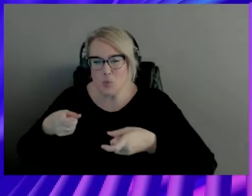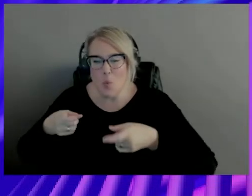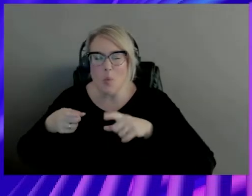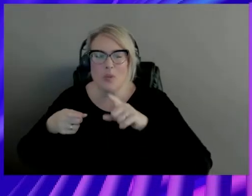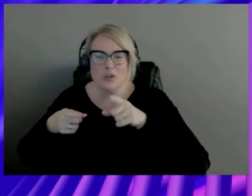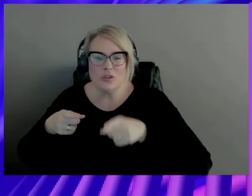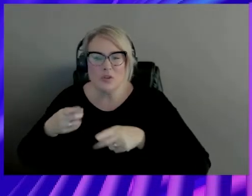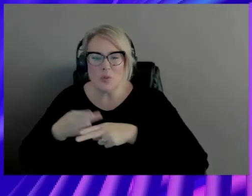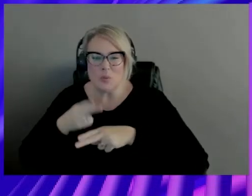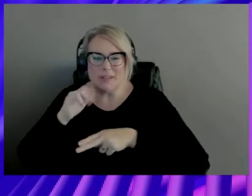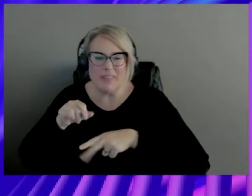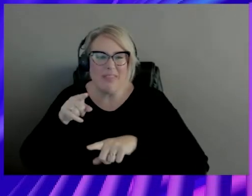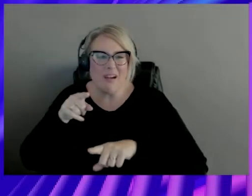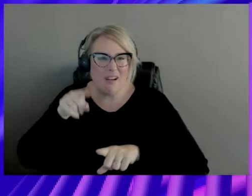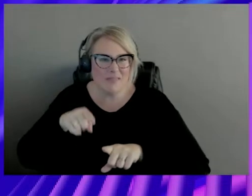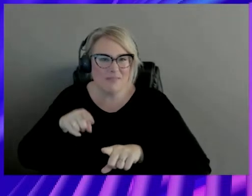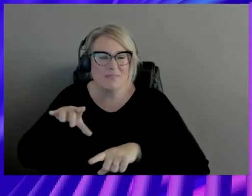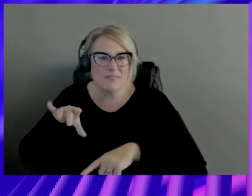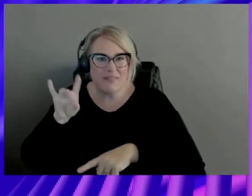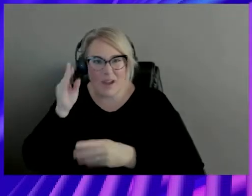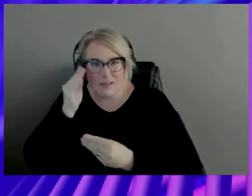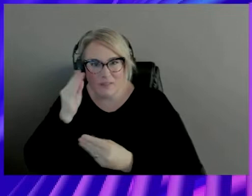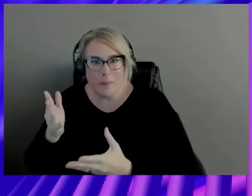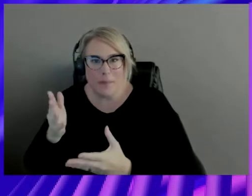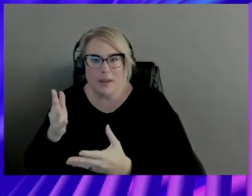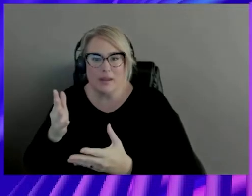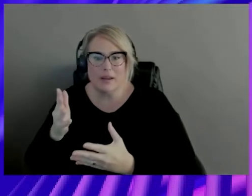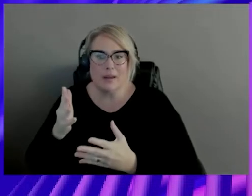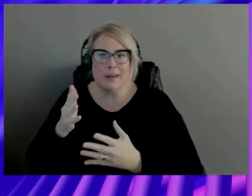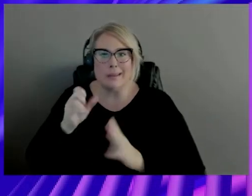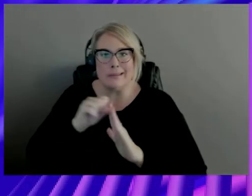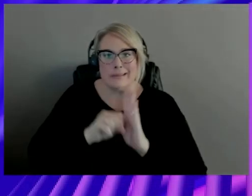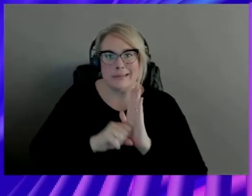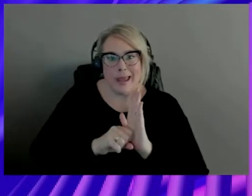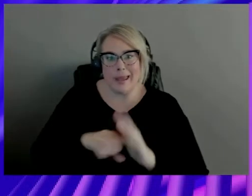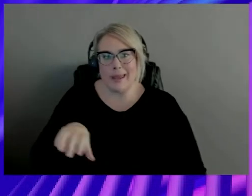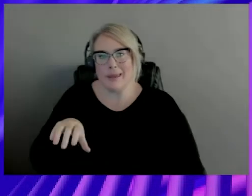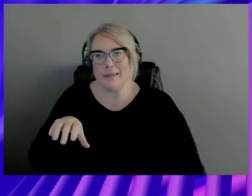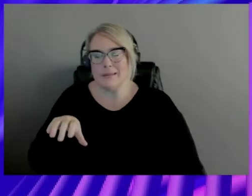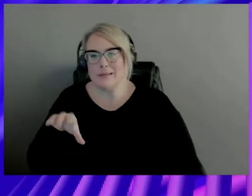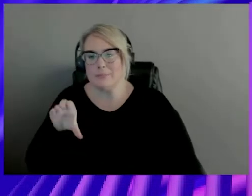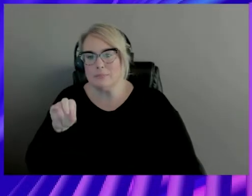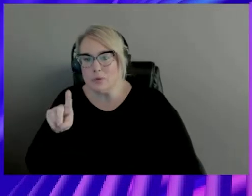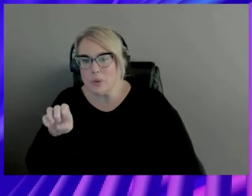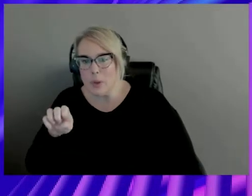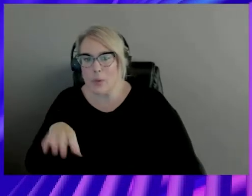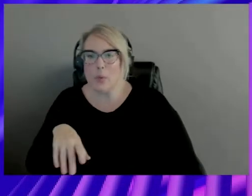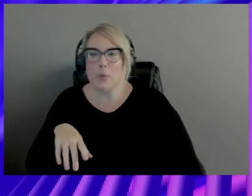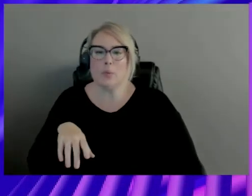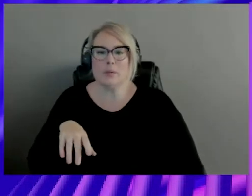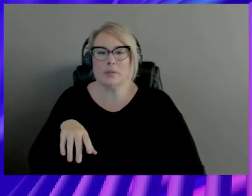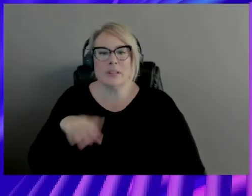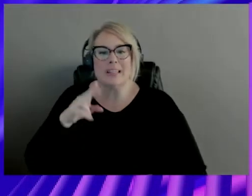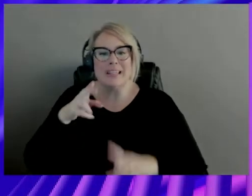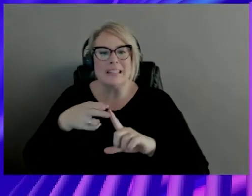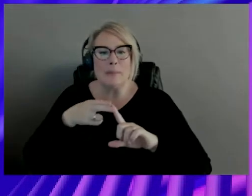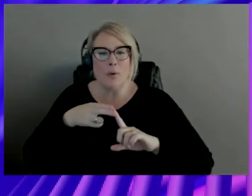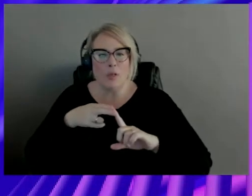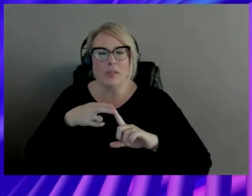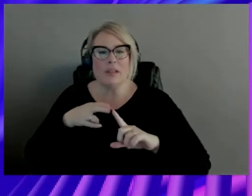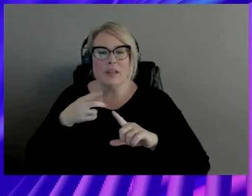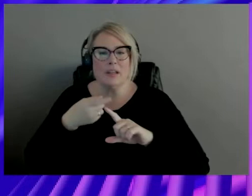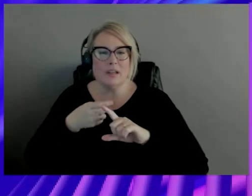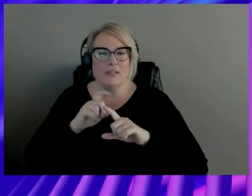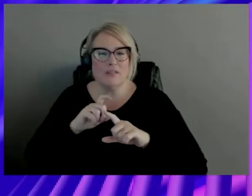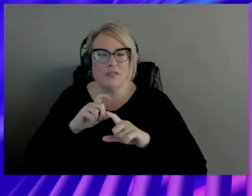to go find like information, whether it's state or code. And ultimately, this is all pulling from a DynamoDB table I've